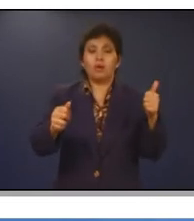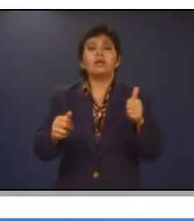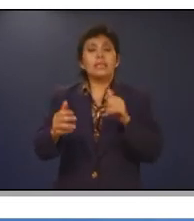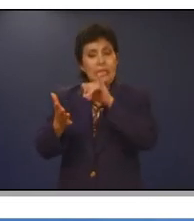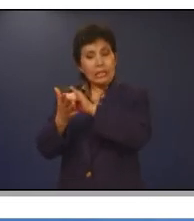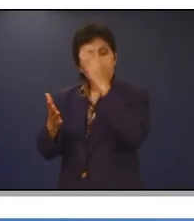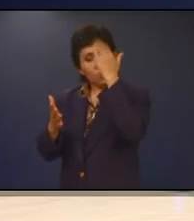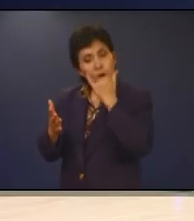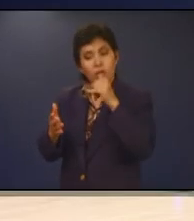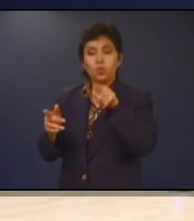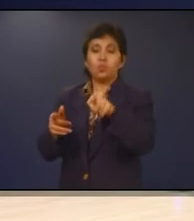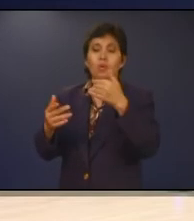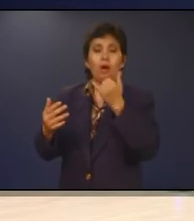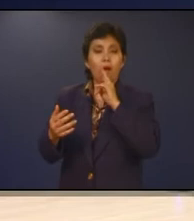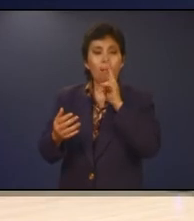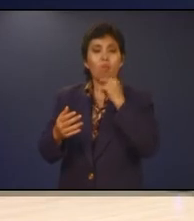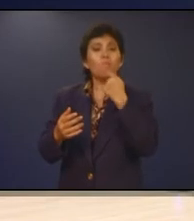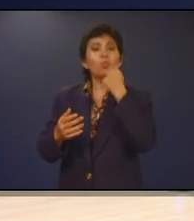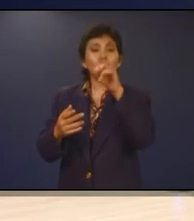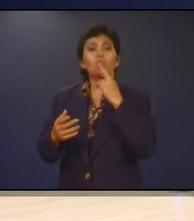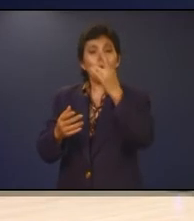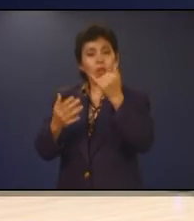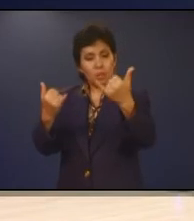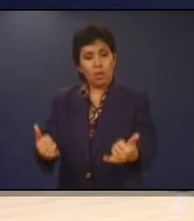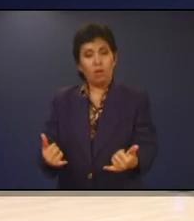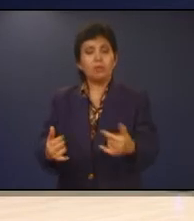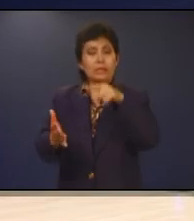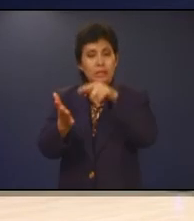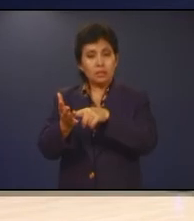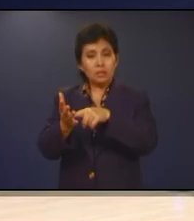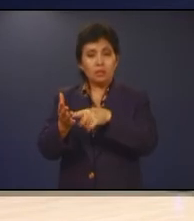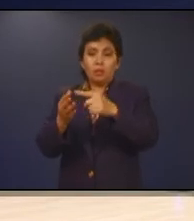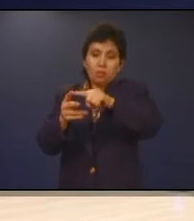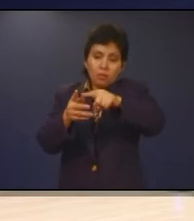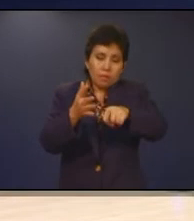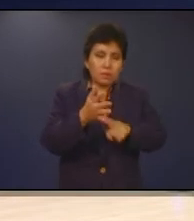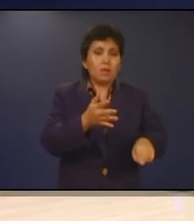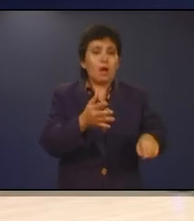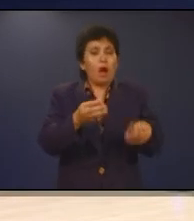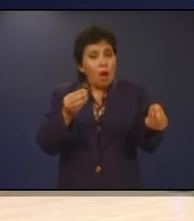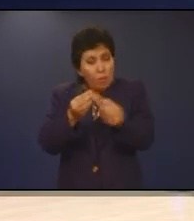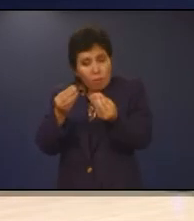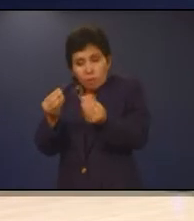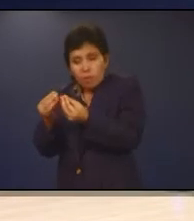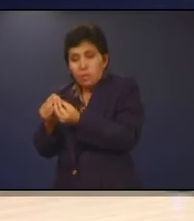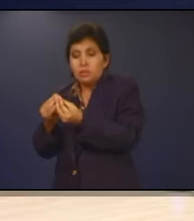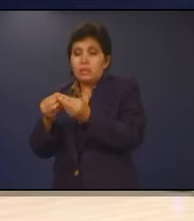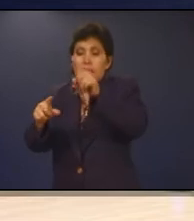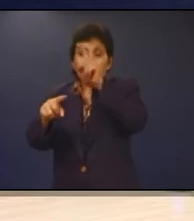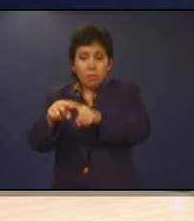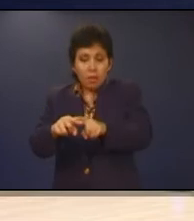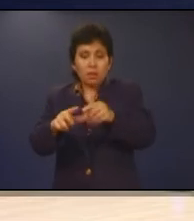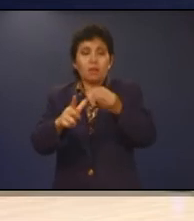you are who you are today. And culture plays a huge factor in whether you put a lot of yourself